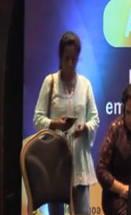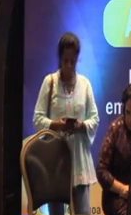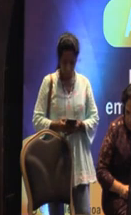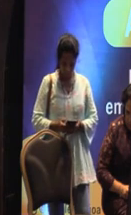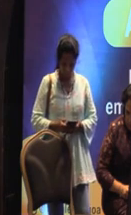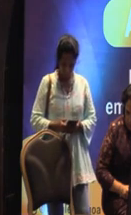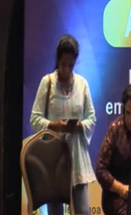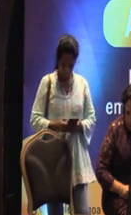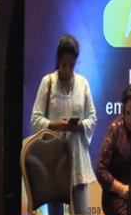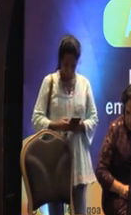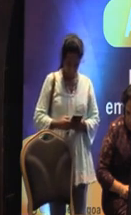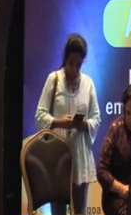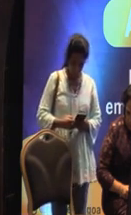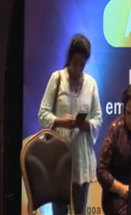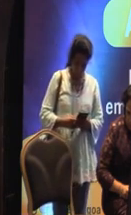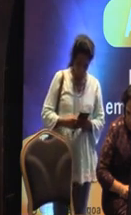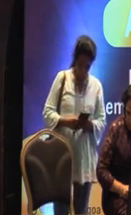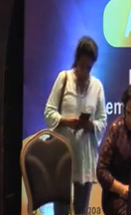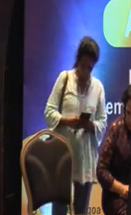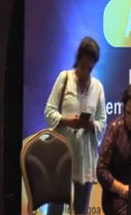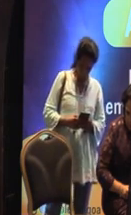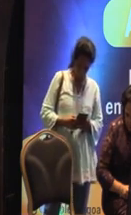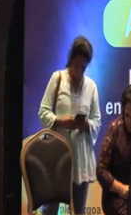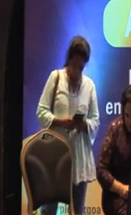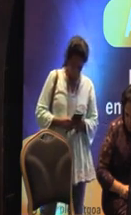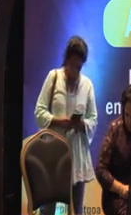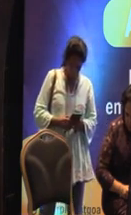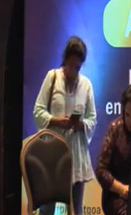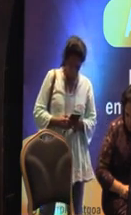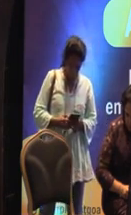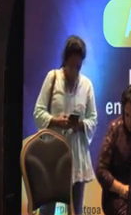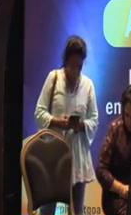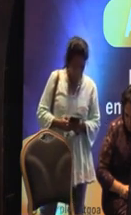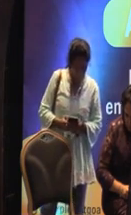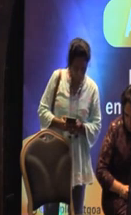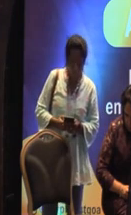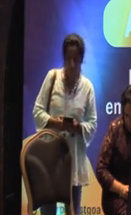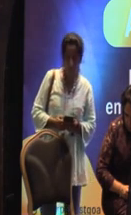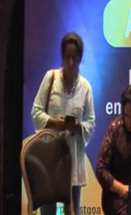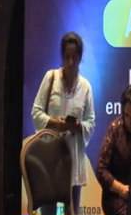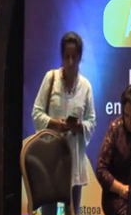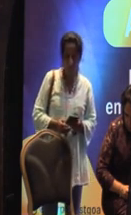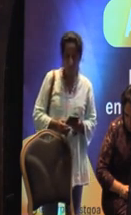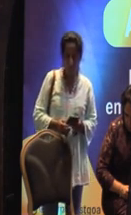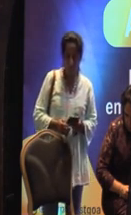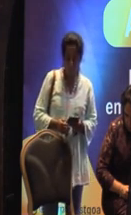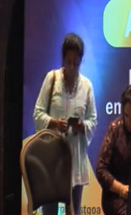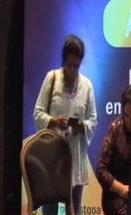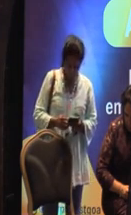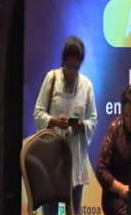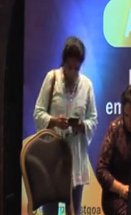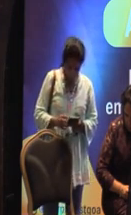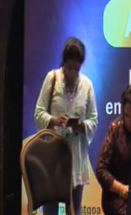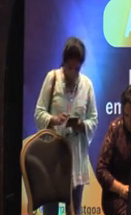it here we are talking about uh different how you can improve your immunity so you can eat more of